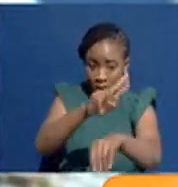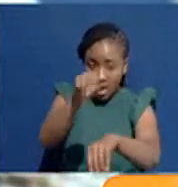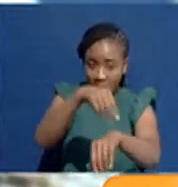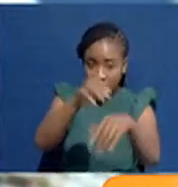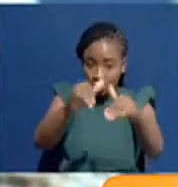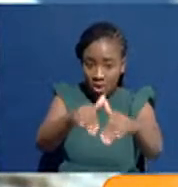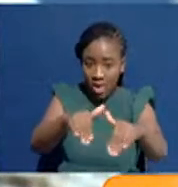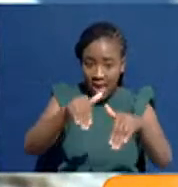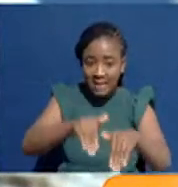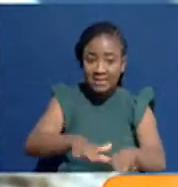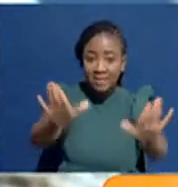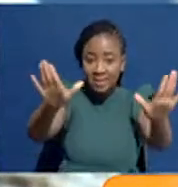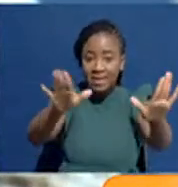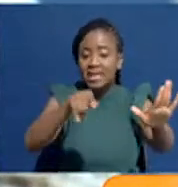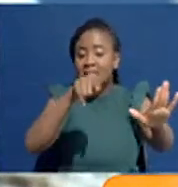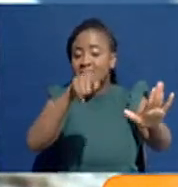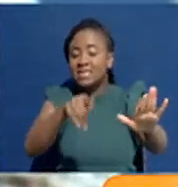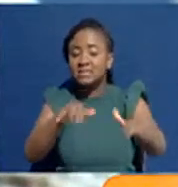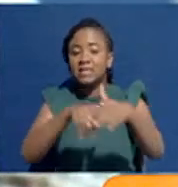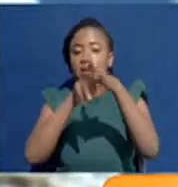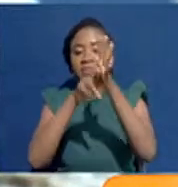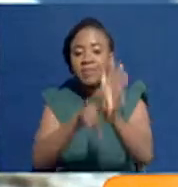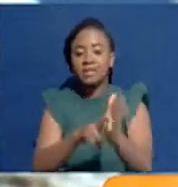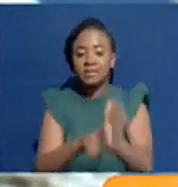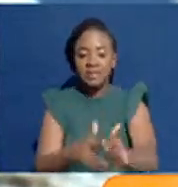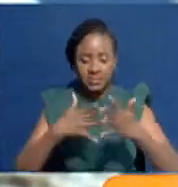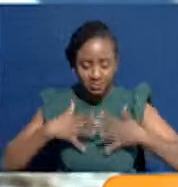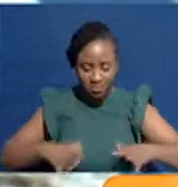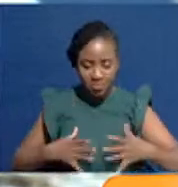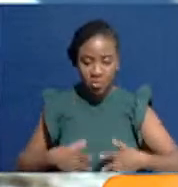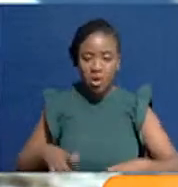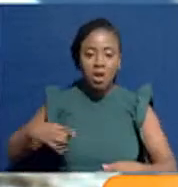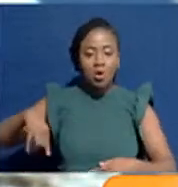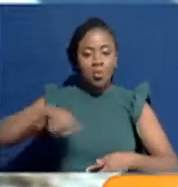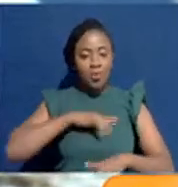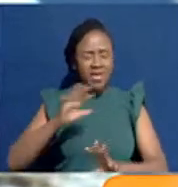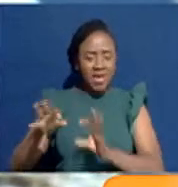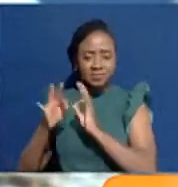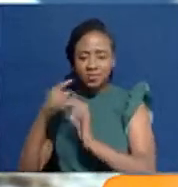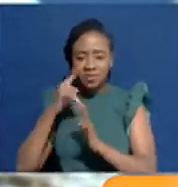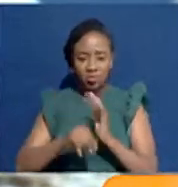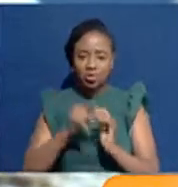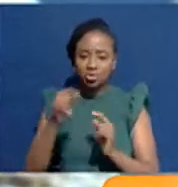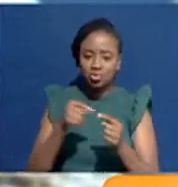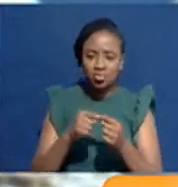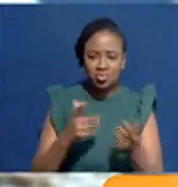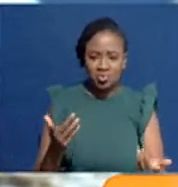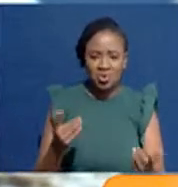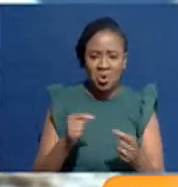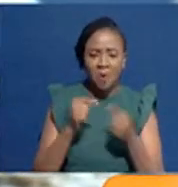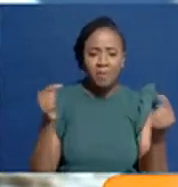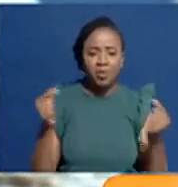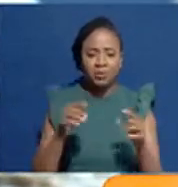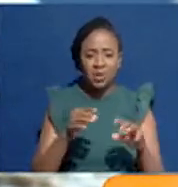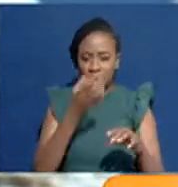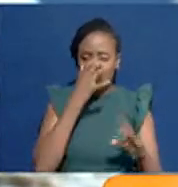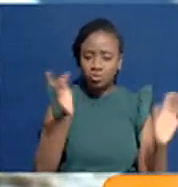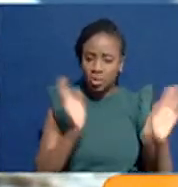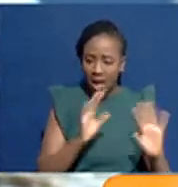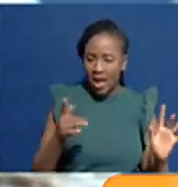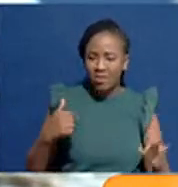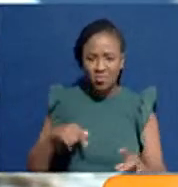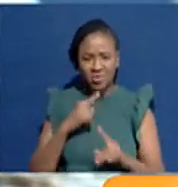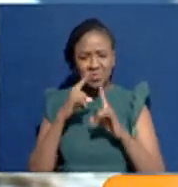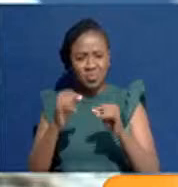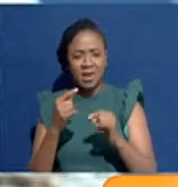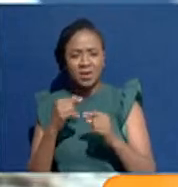representative of the people. We in Azimio are saying, don't betray your people. They are saying, don't betray William Ruto. That is not the person who elected